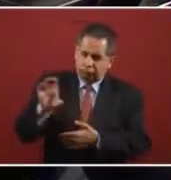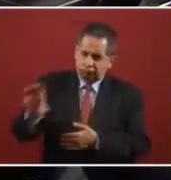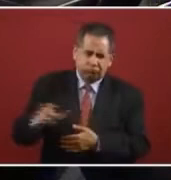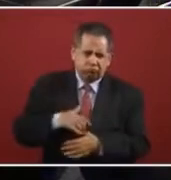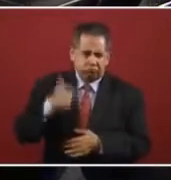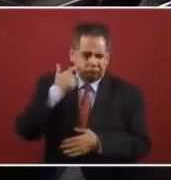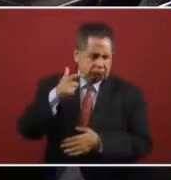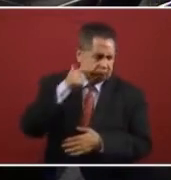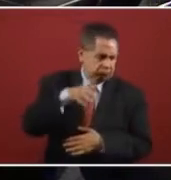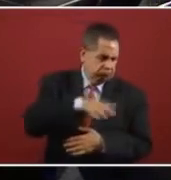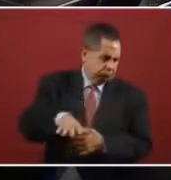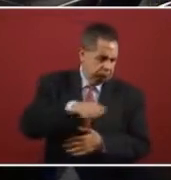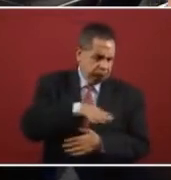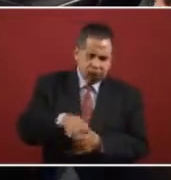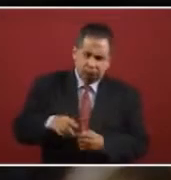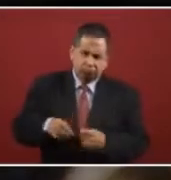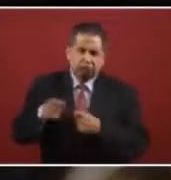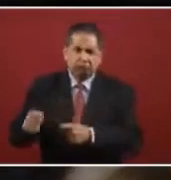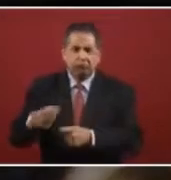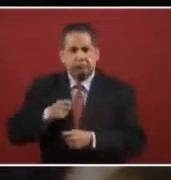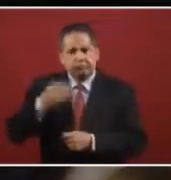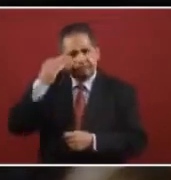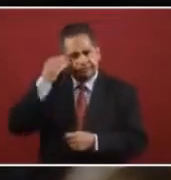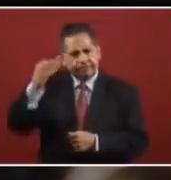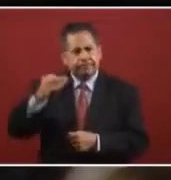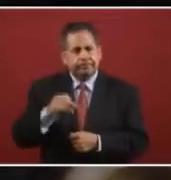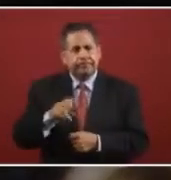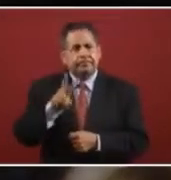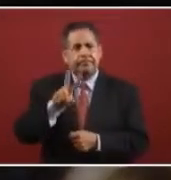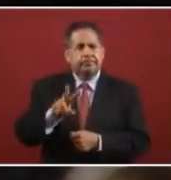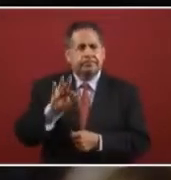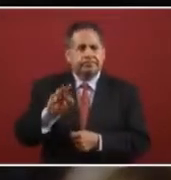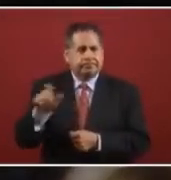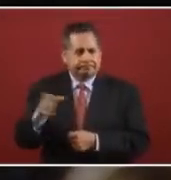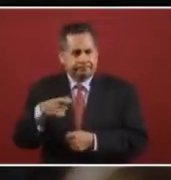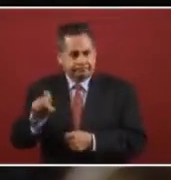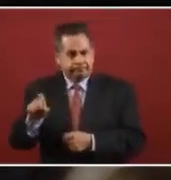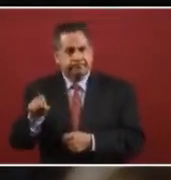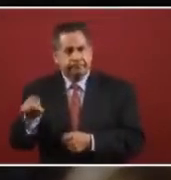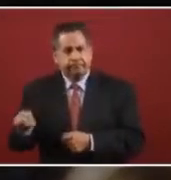of millions of dollars for a campaign for Vicente Fox.